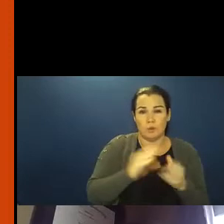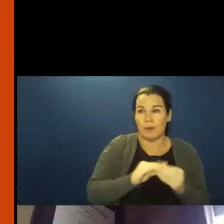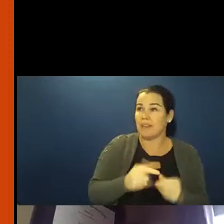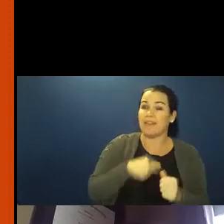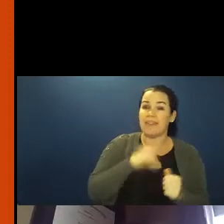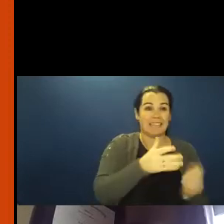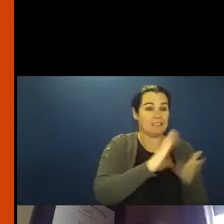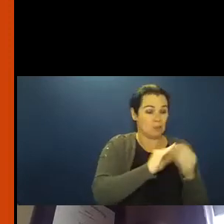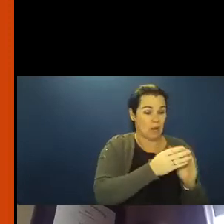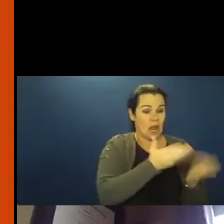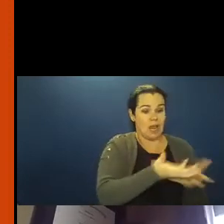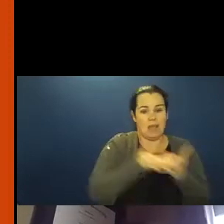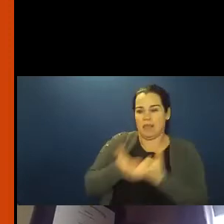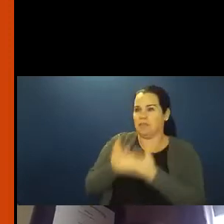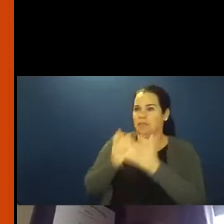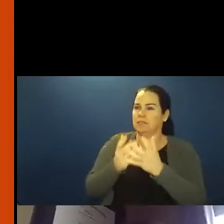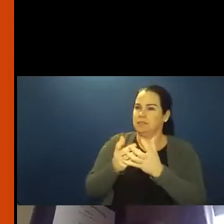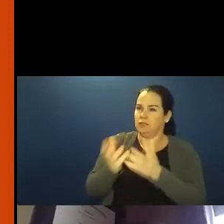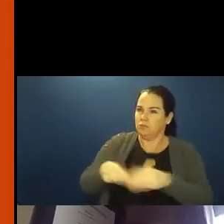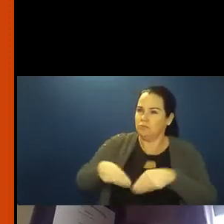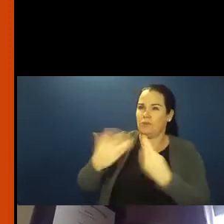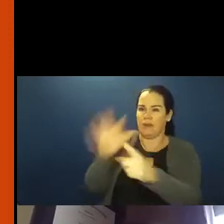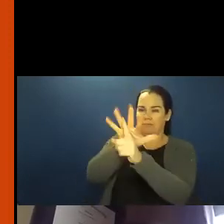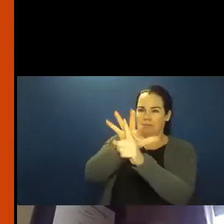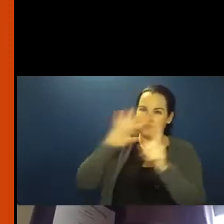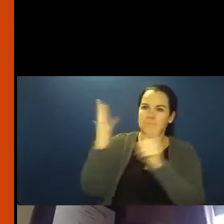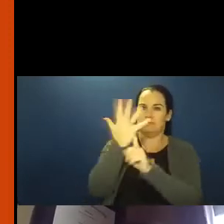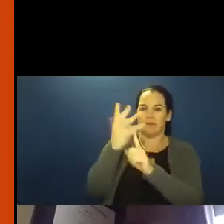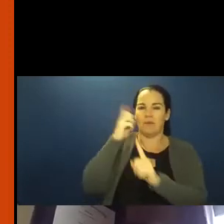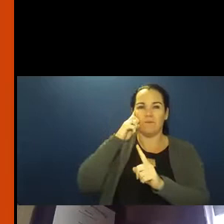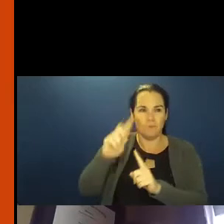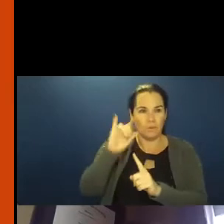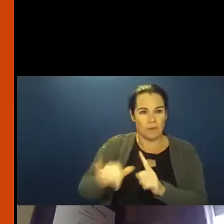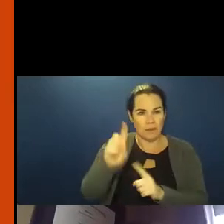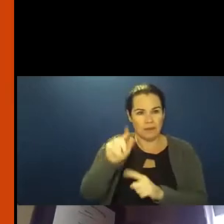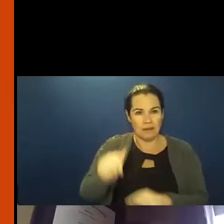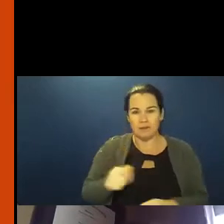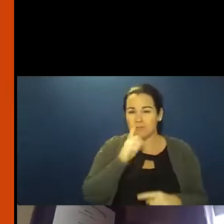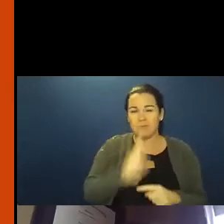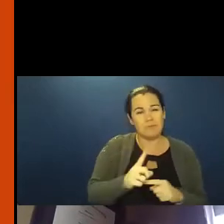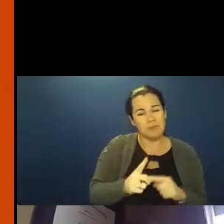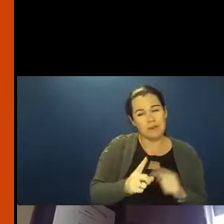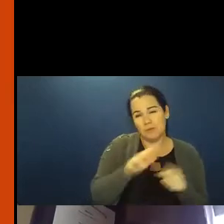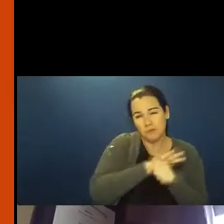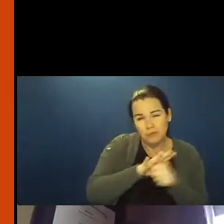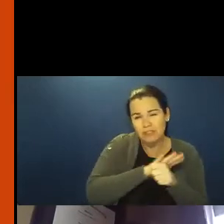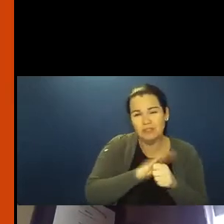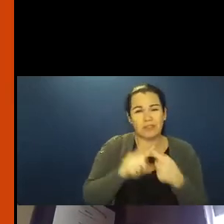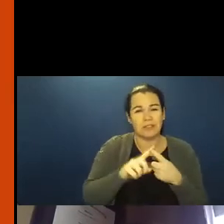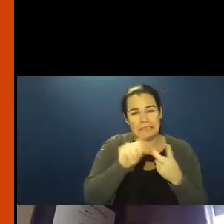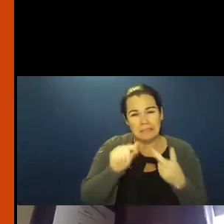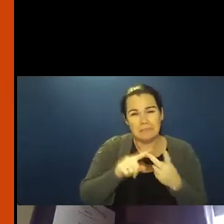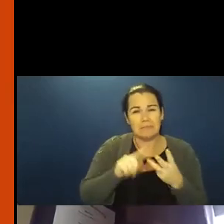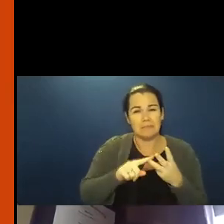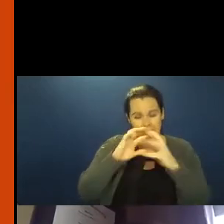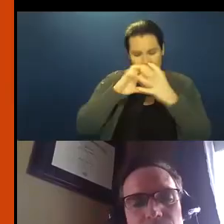data meaningful. I think as this conference showed, disability, intersectionality, and regional differences are keys going forward in developing the